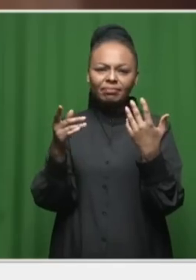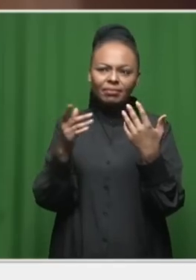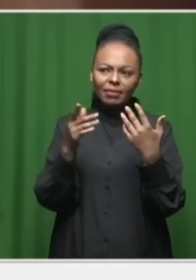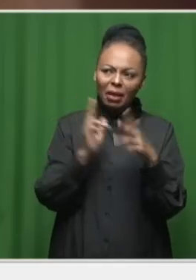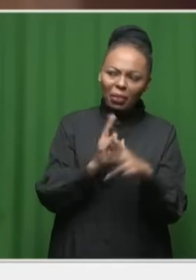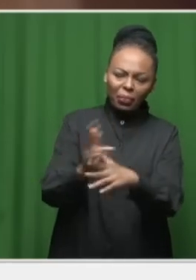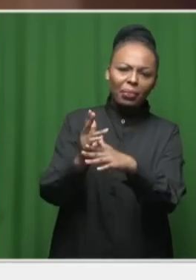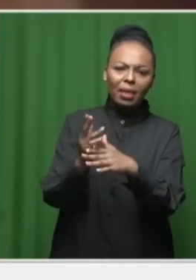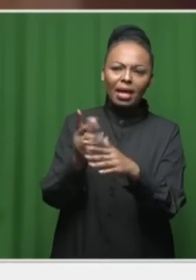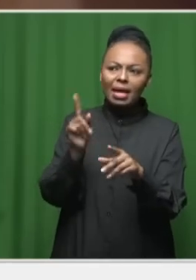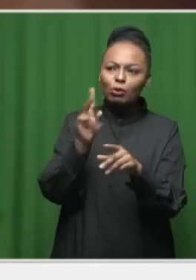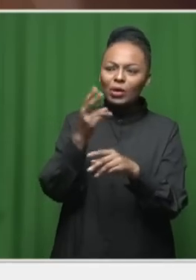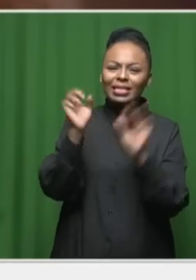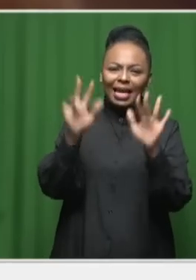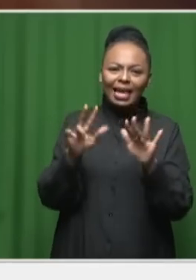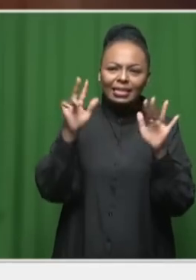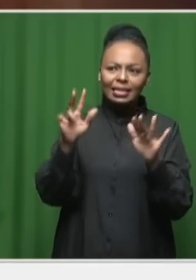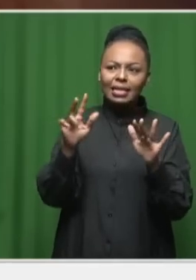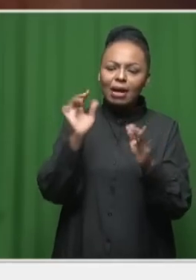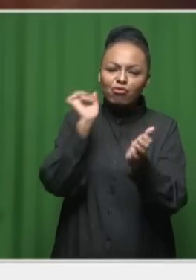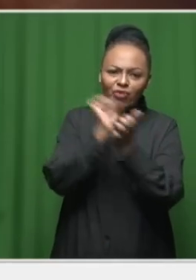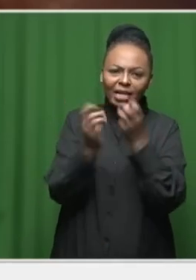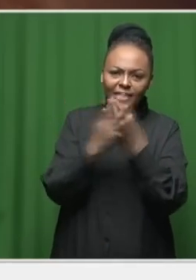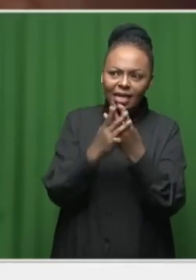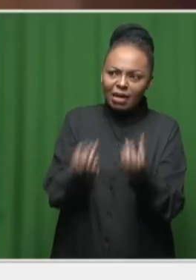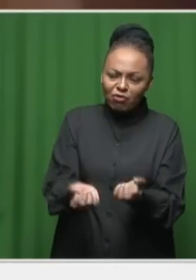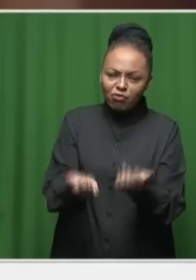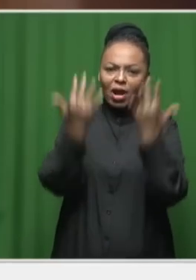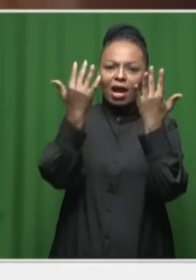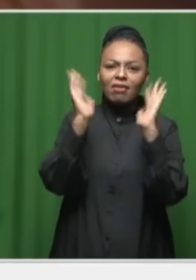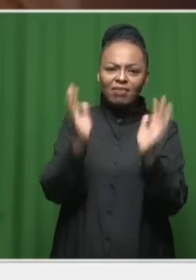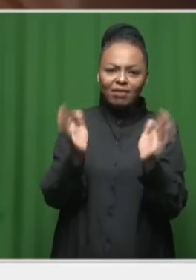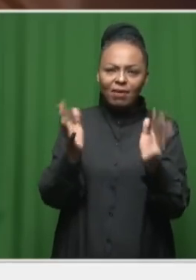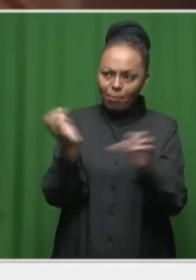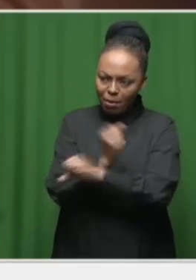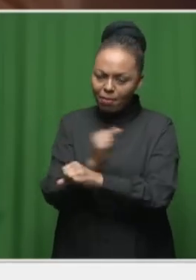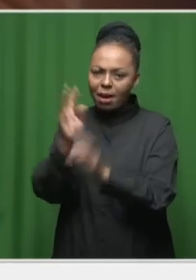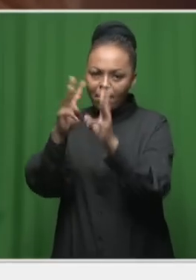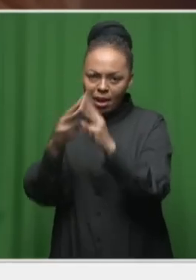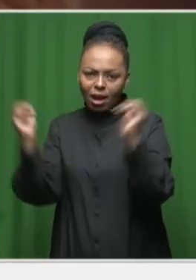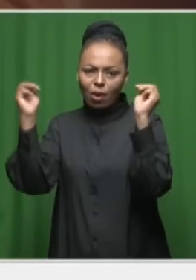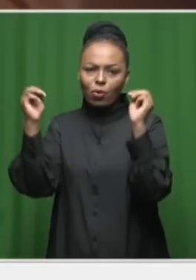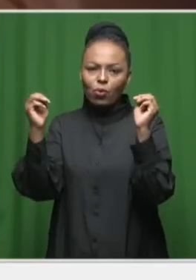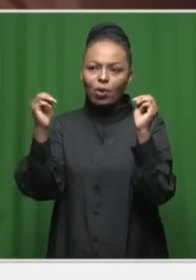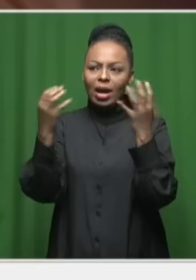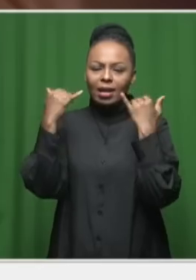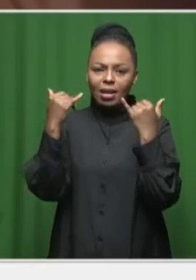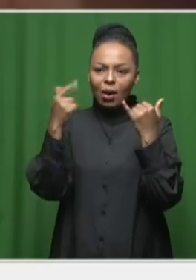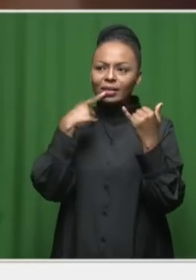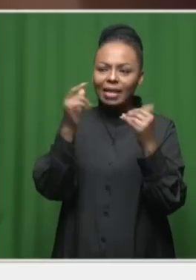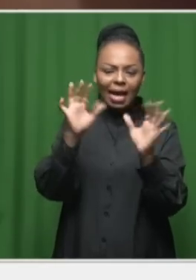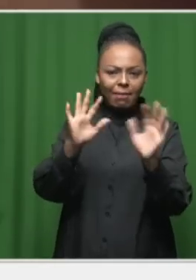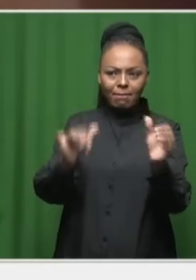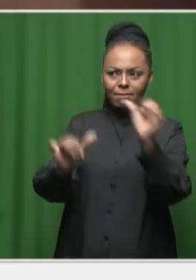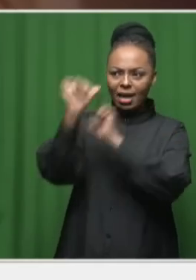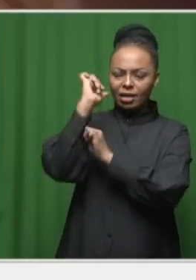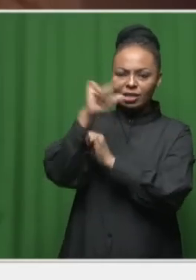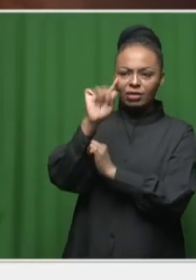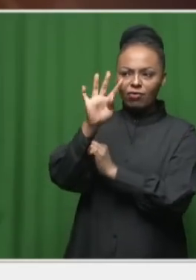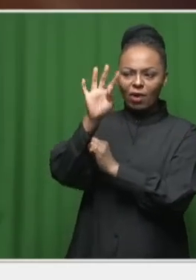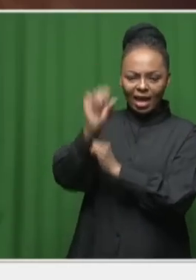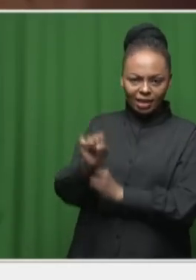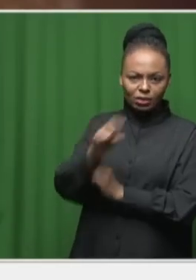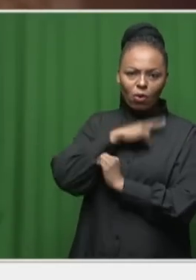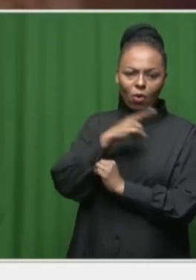in 2018, just like Mangaung Prison, was taken back from G4S because they lost control because of